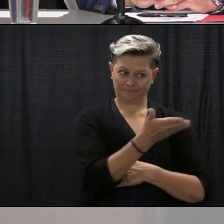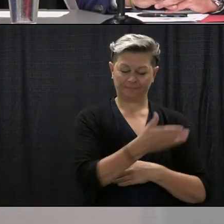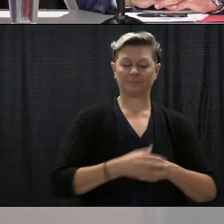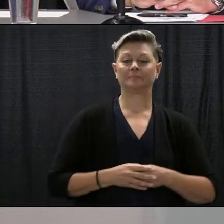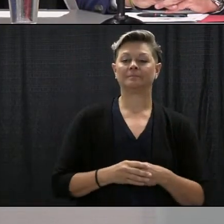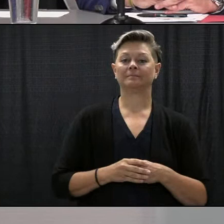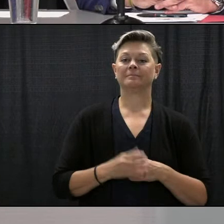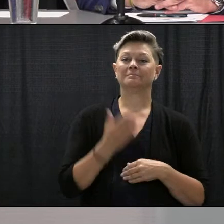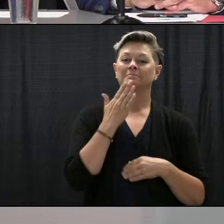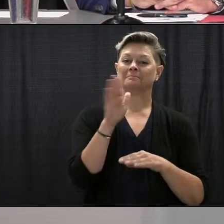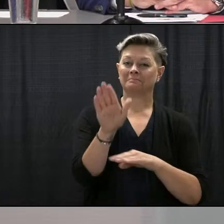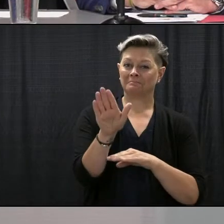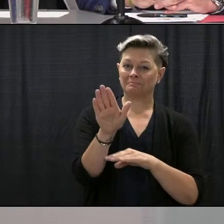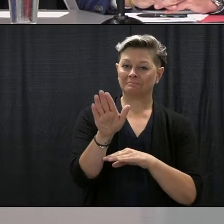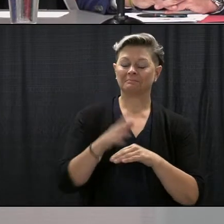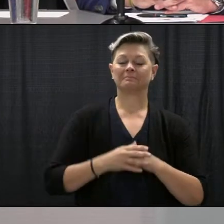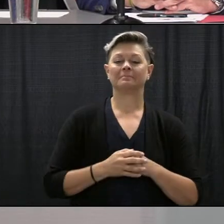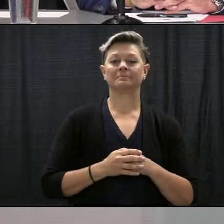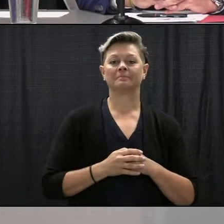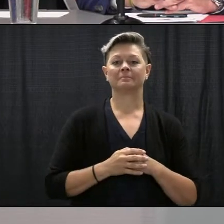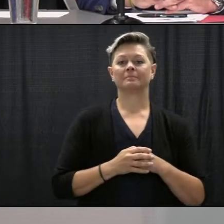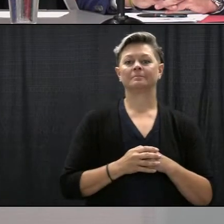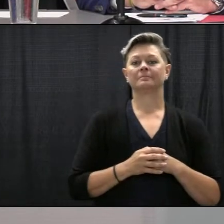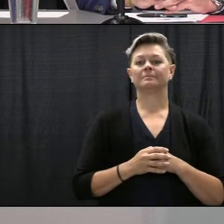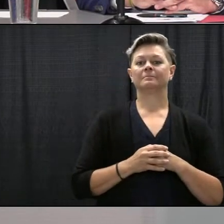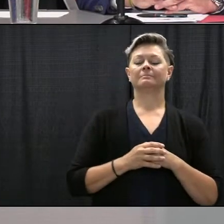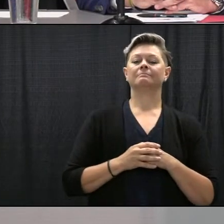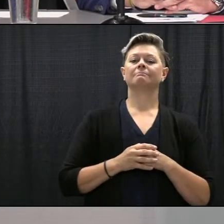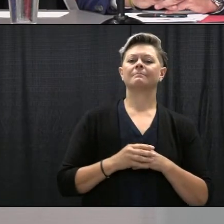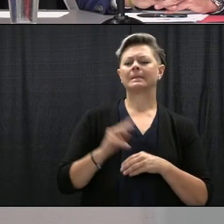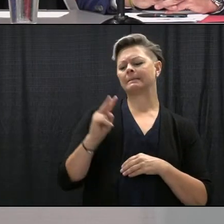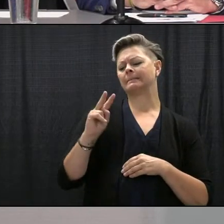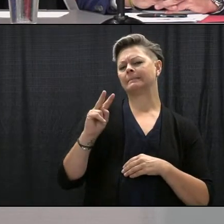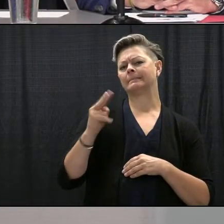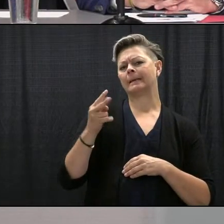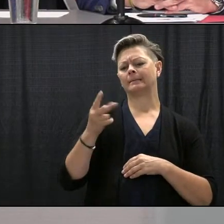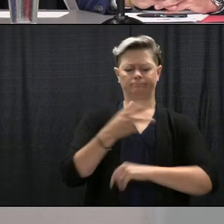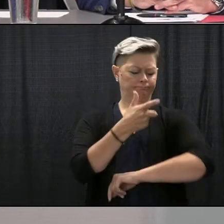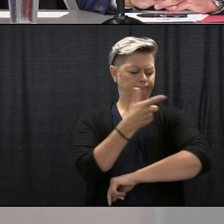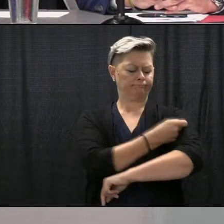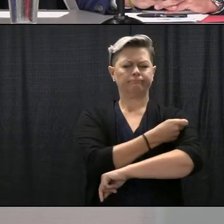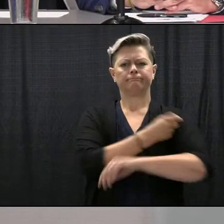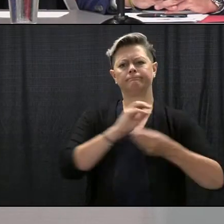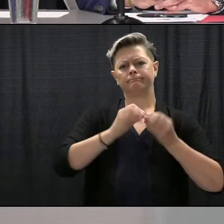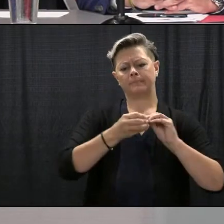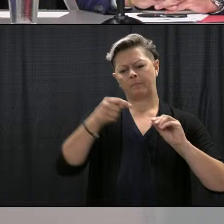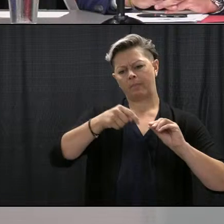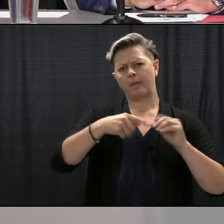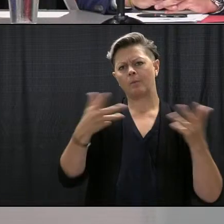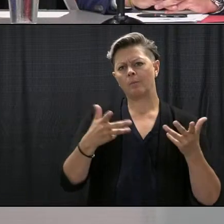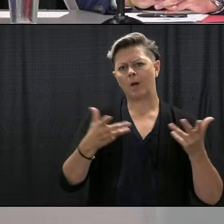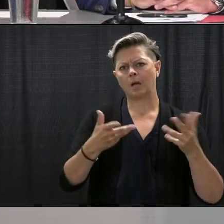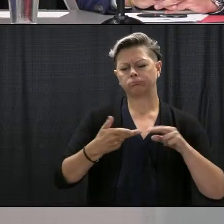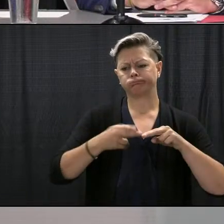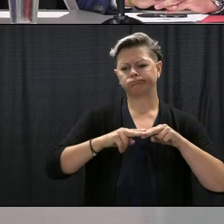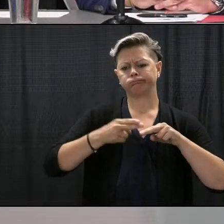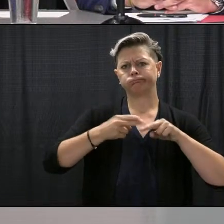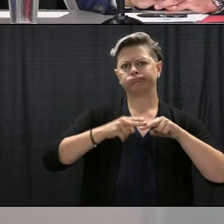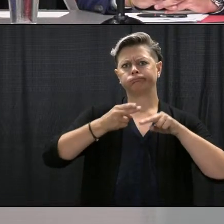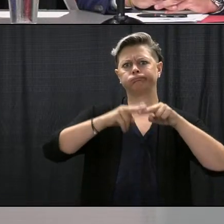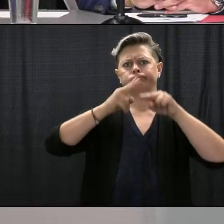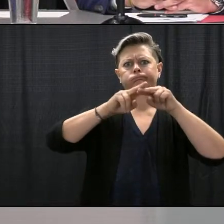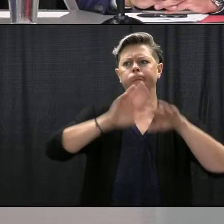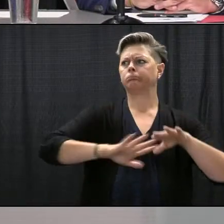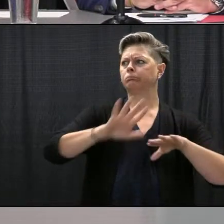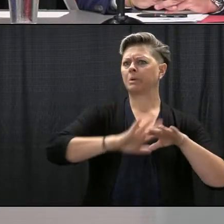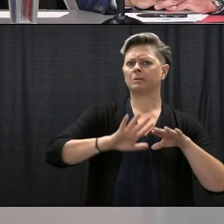Good afternoon. The second dose numbers, they've climbed, noticeably, about almost 5%